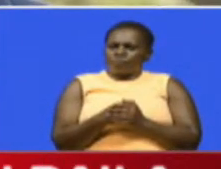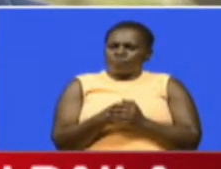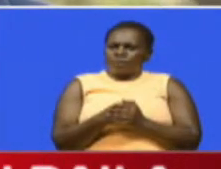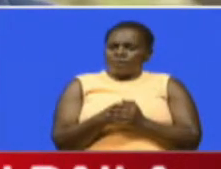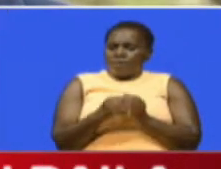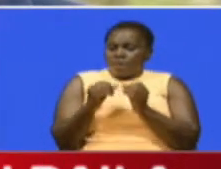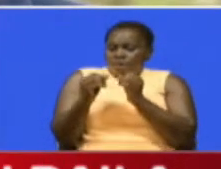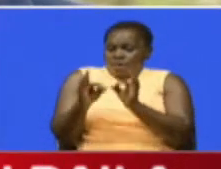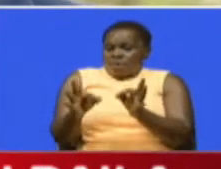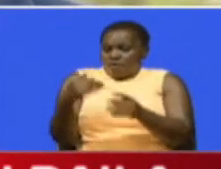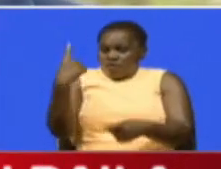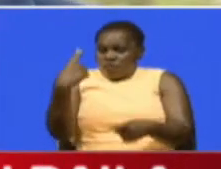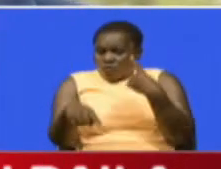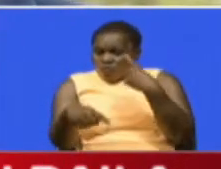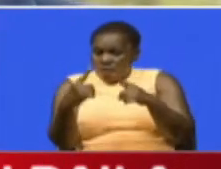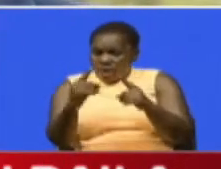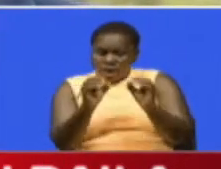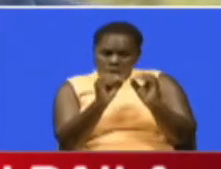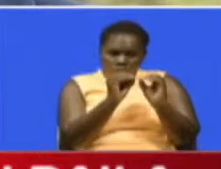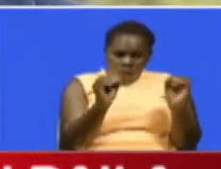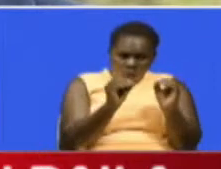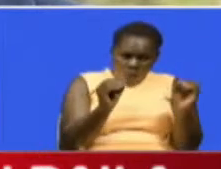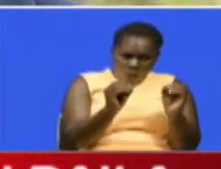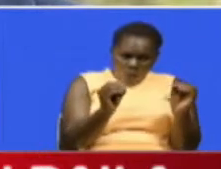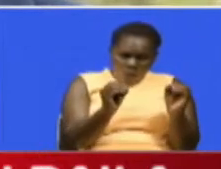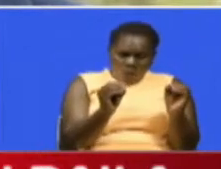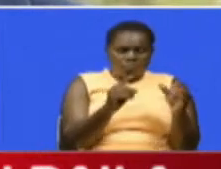If they don't win,